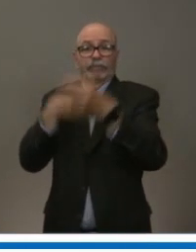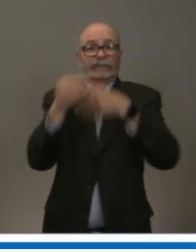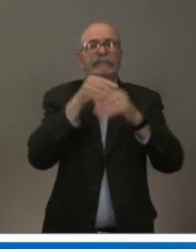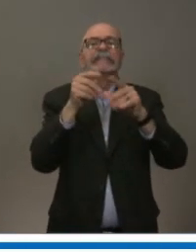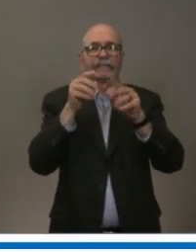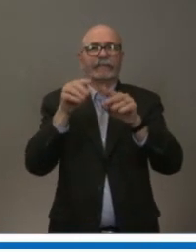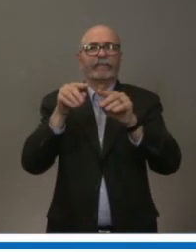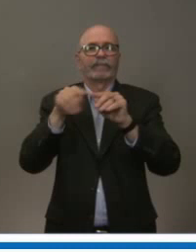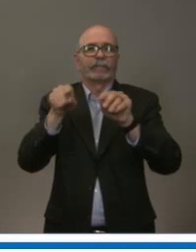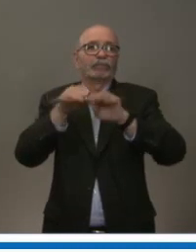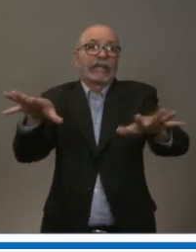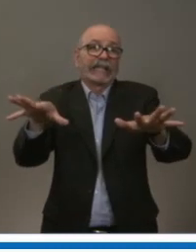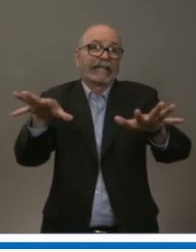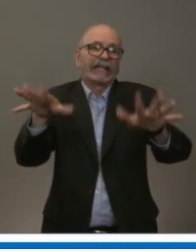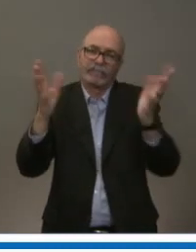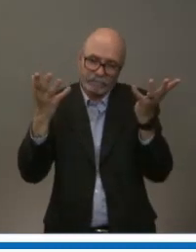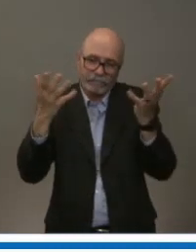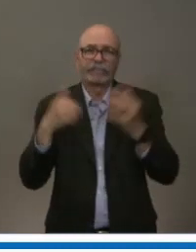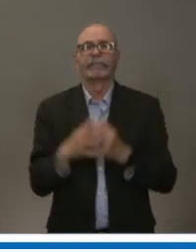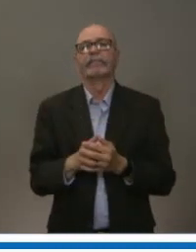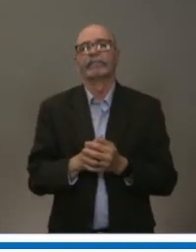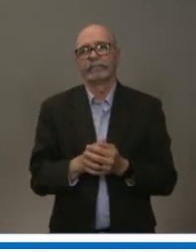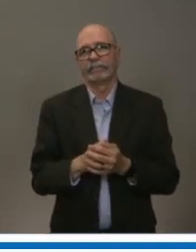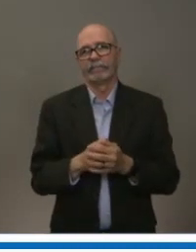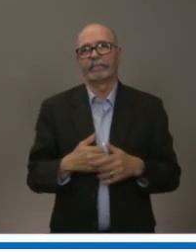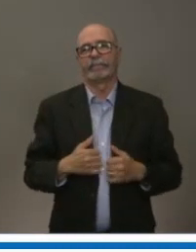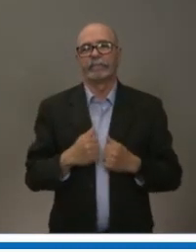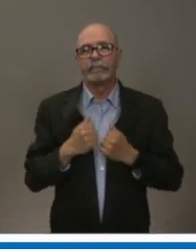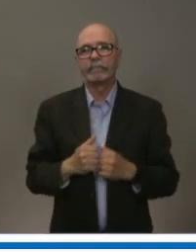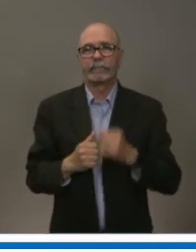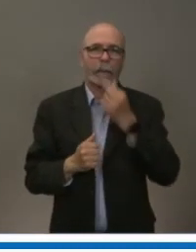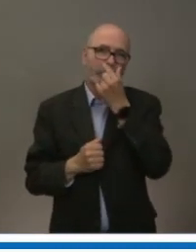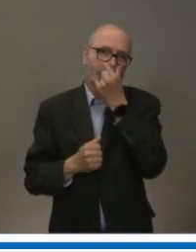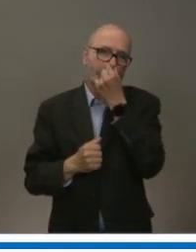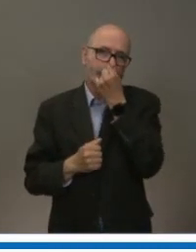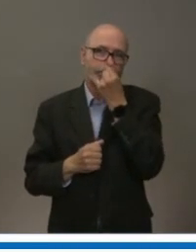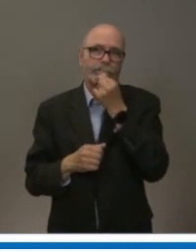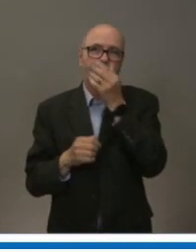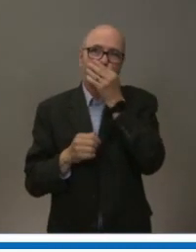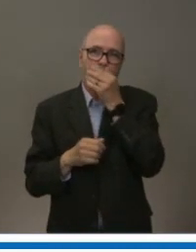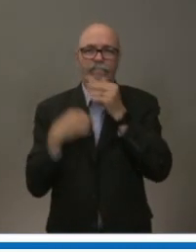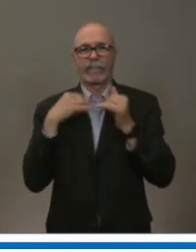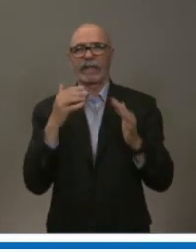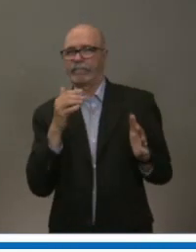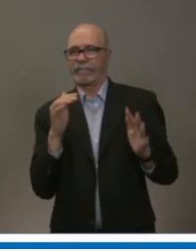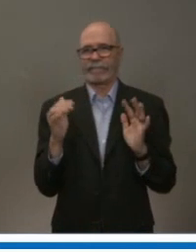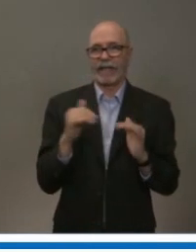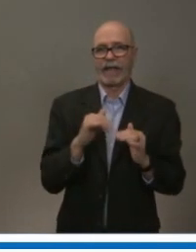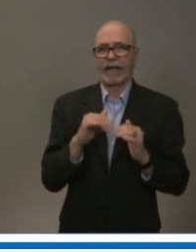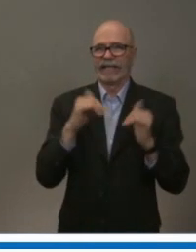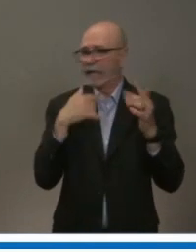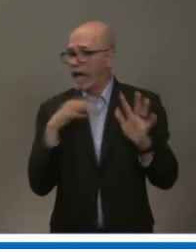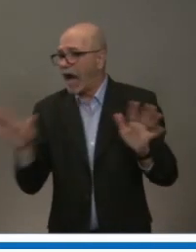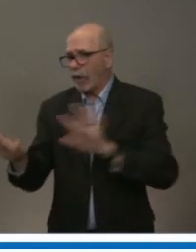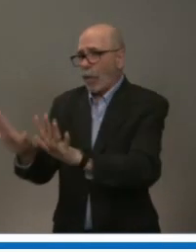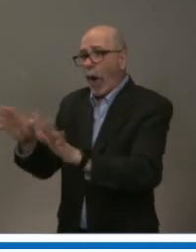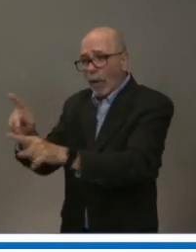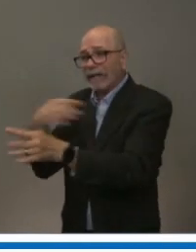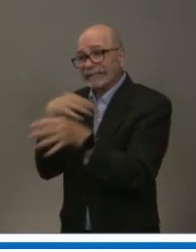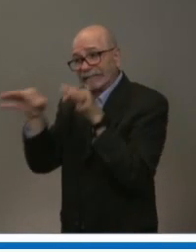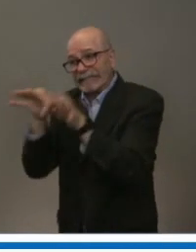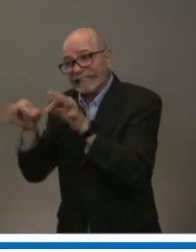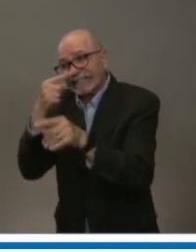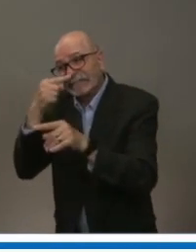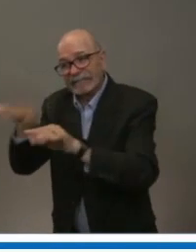infectious and all the people that they've been in close contact with, and wrapping a circle of isolation around them, if you will, to minimize the disease